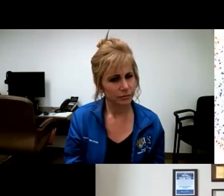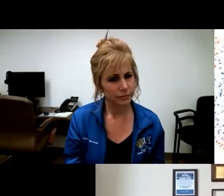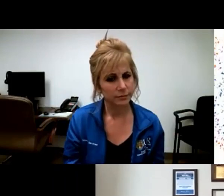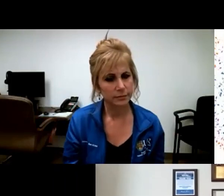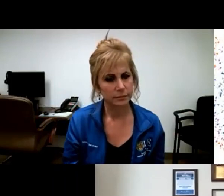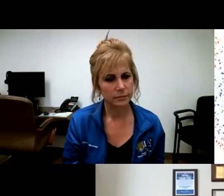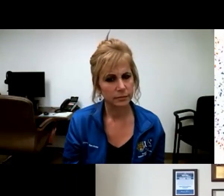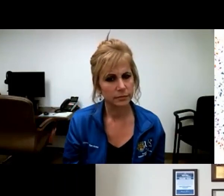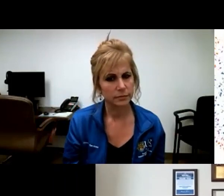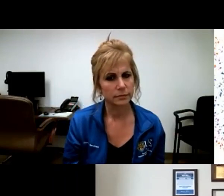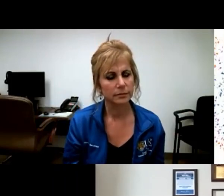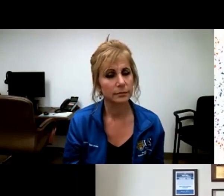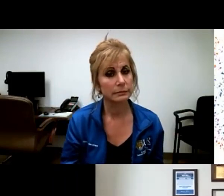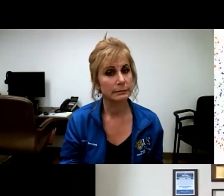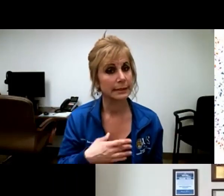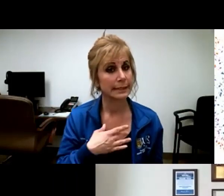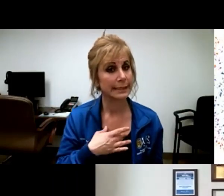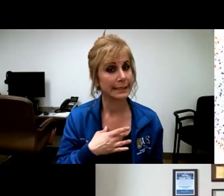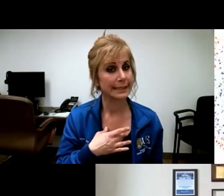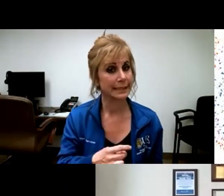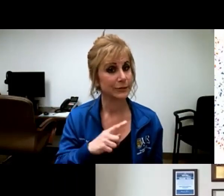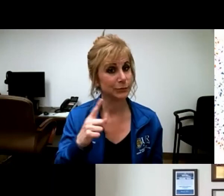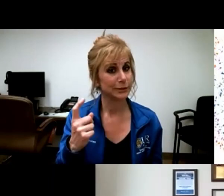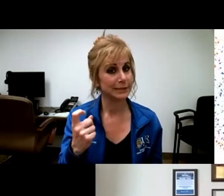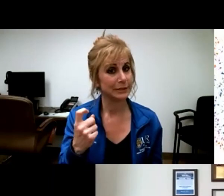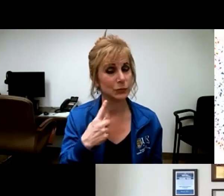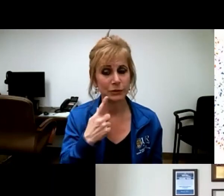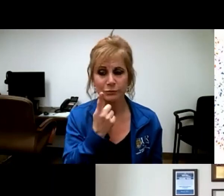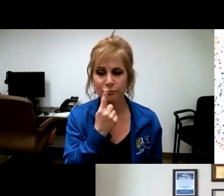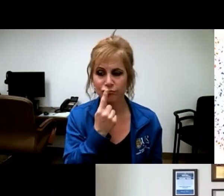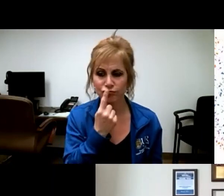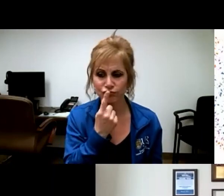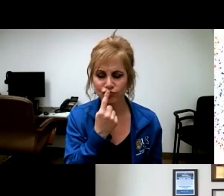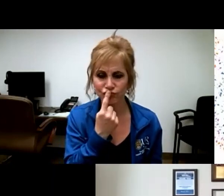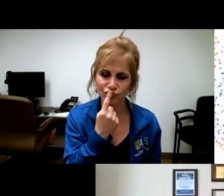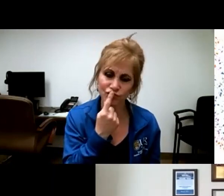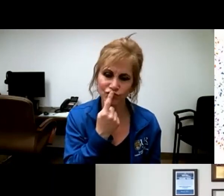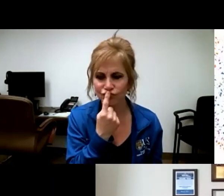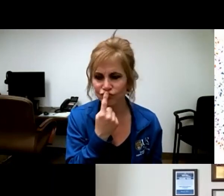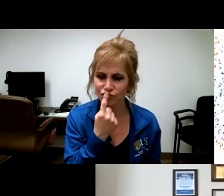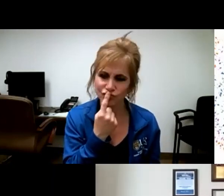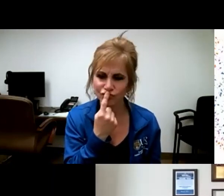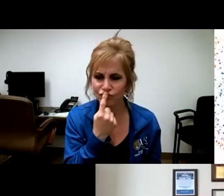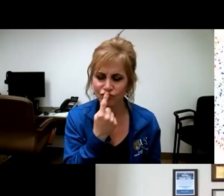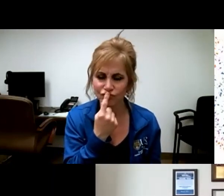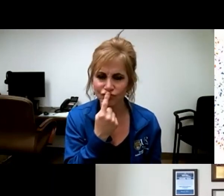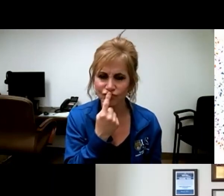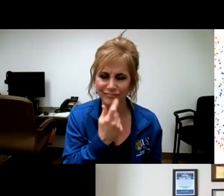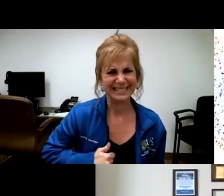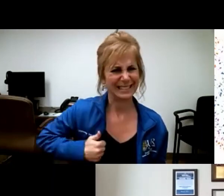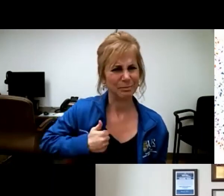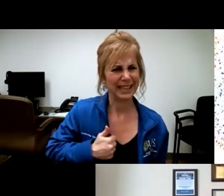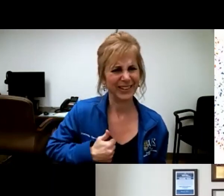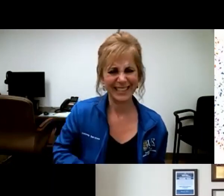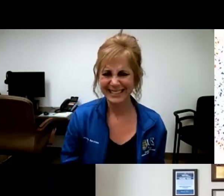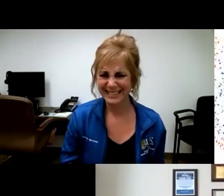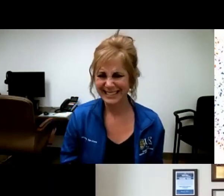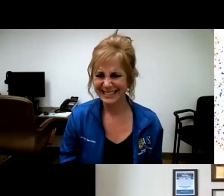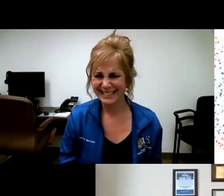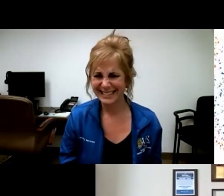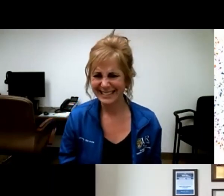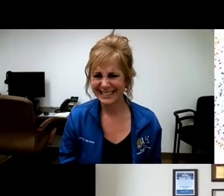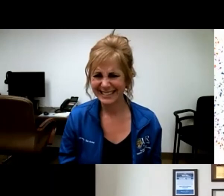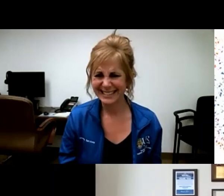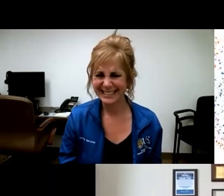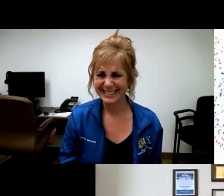It's a very interesting question. I think, and I apologize, I just actually clicked that we answered a question that I didn't actually